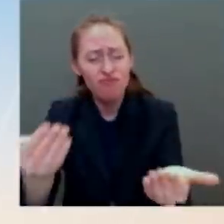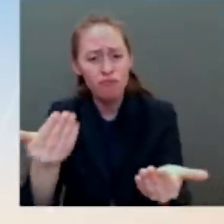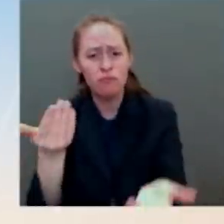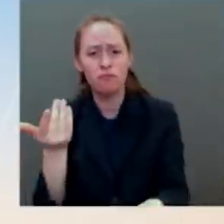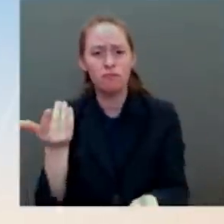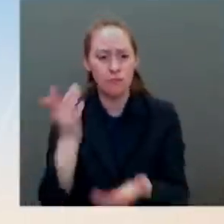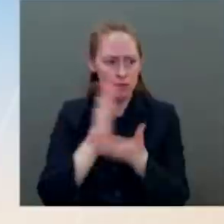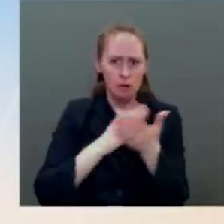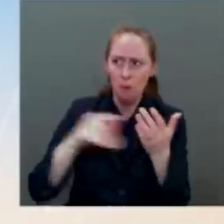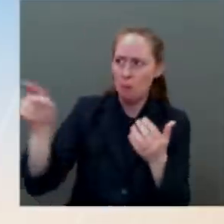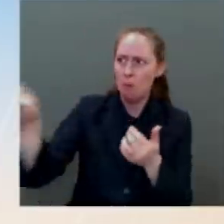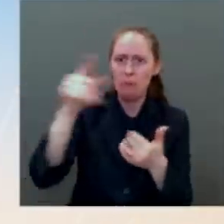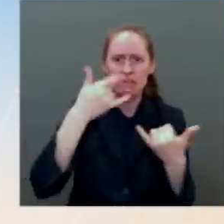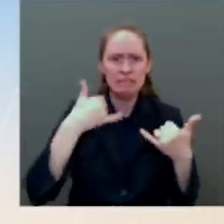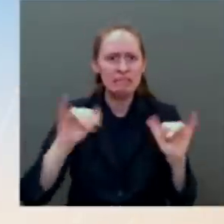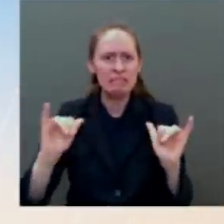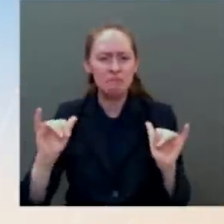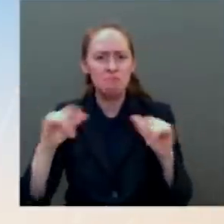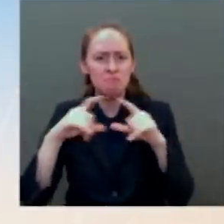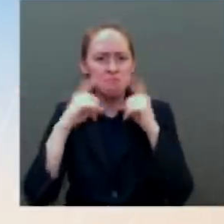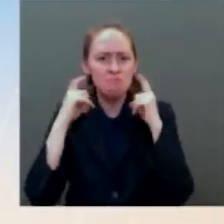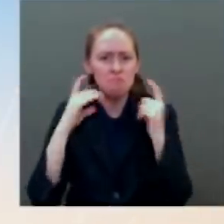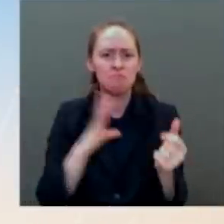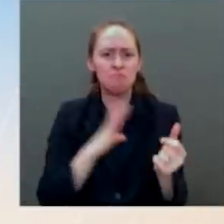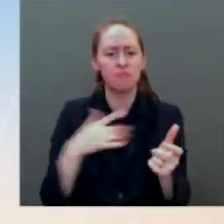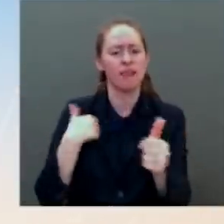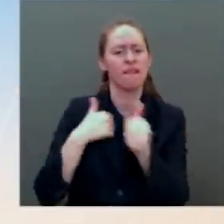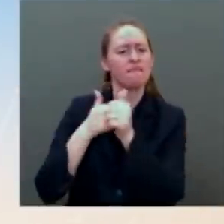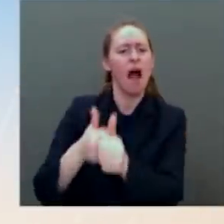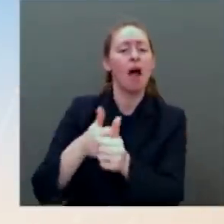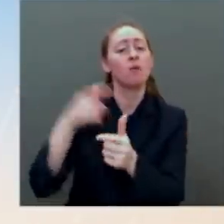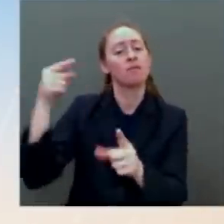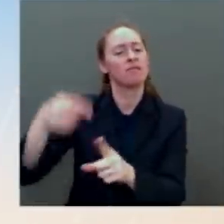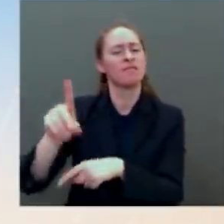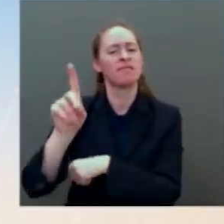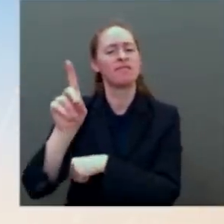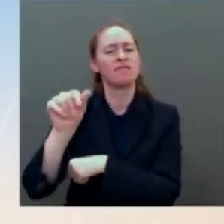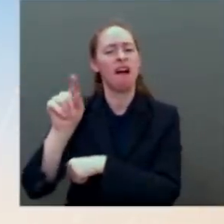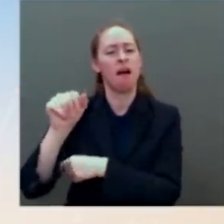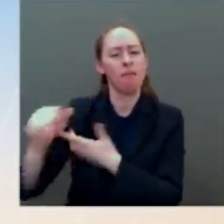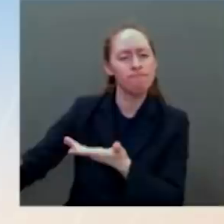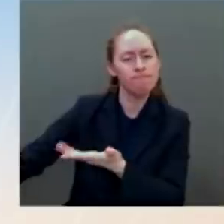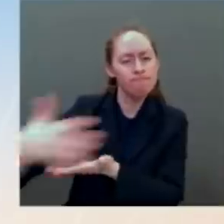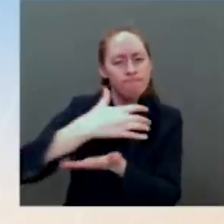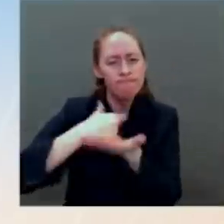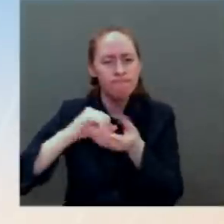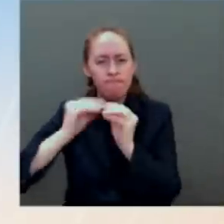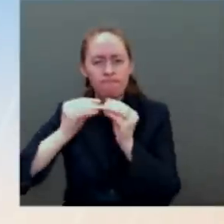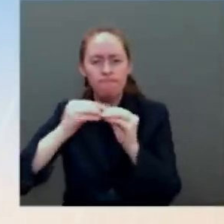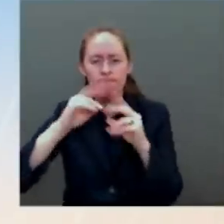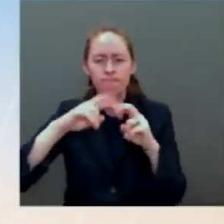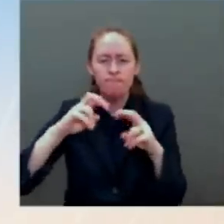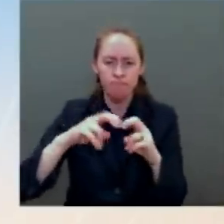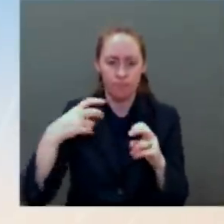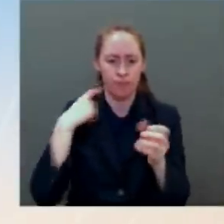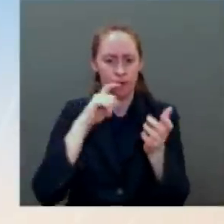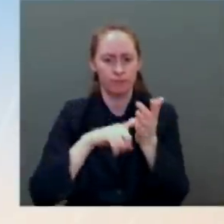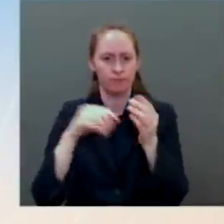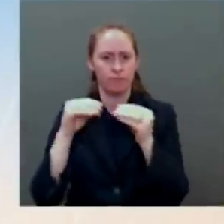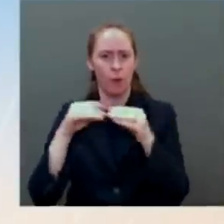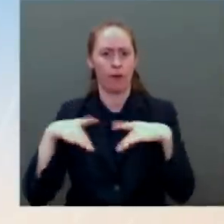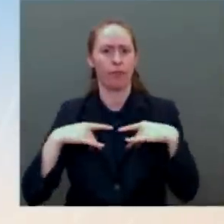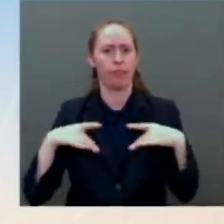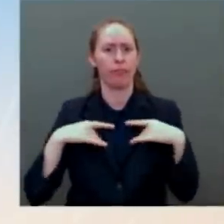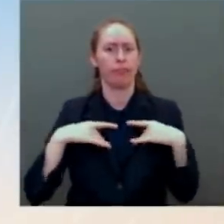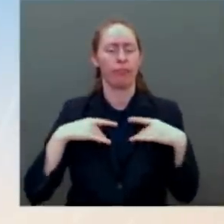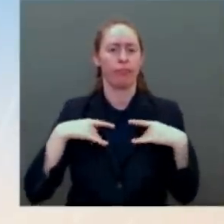about transmissibility as we've seen an increase in cases on airplanes. Then would the president support, if a flight is